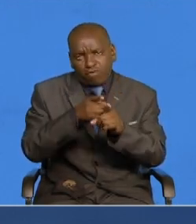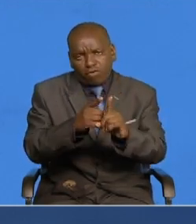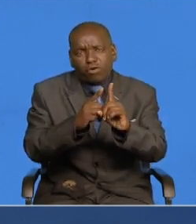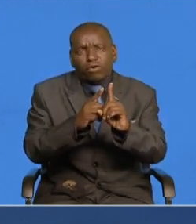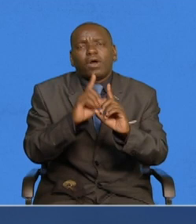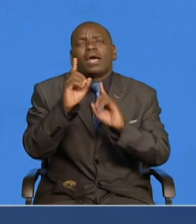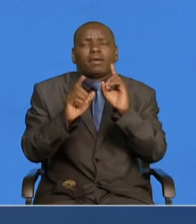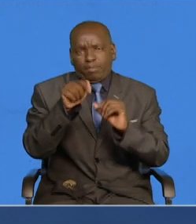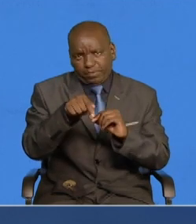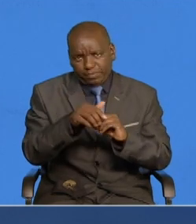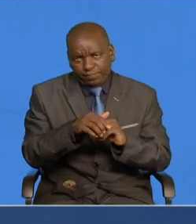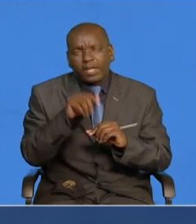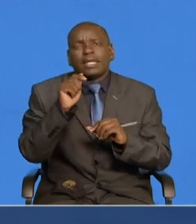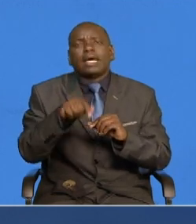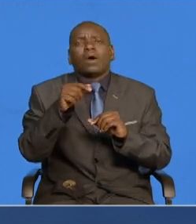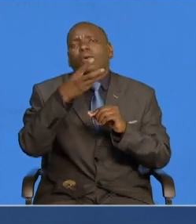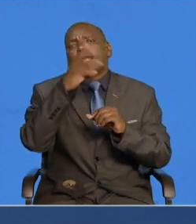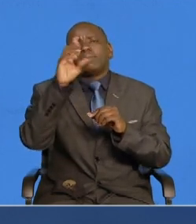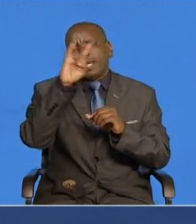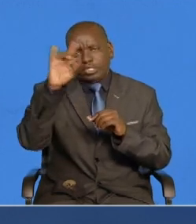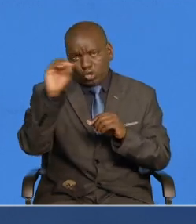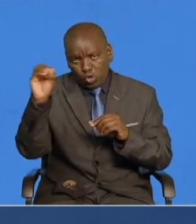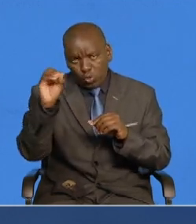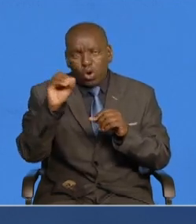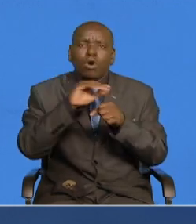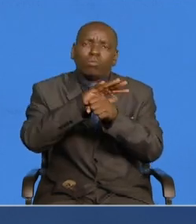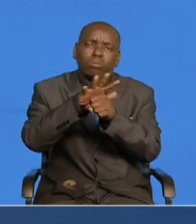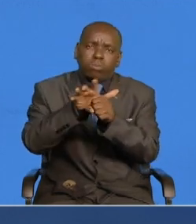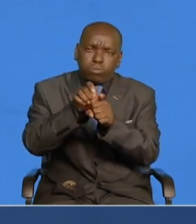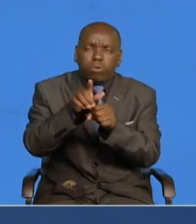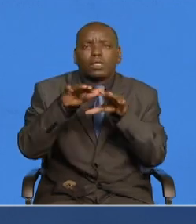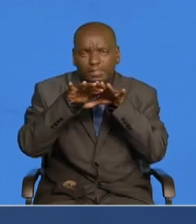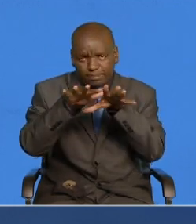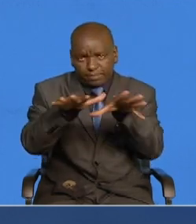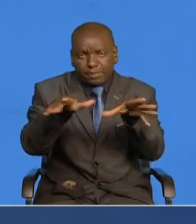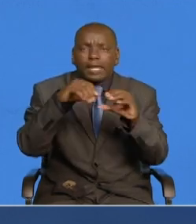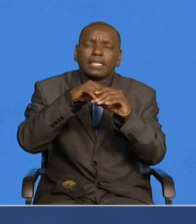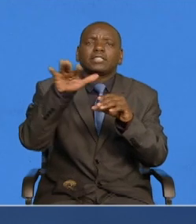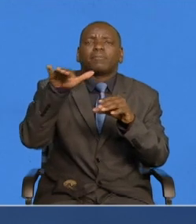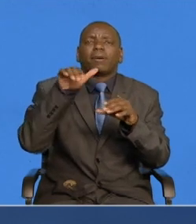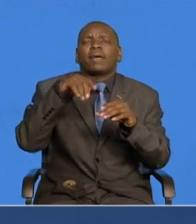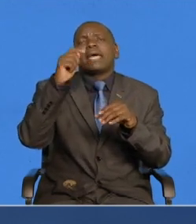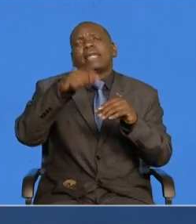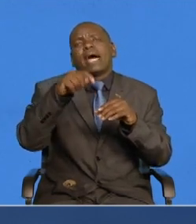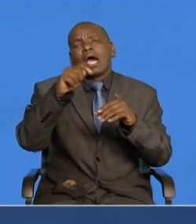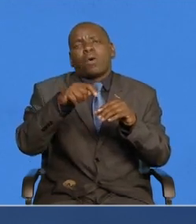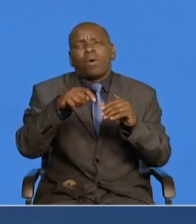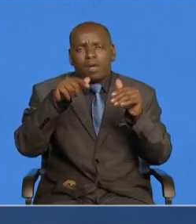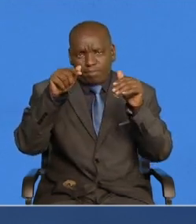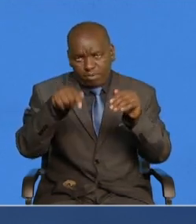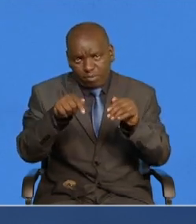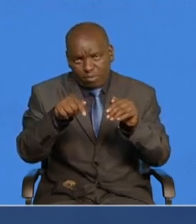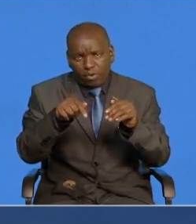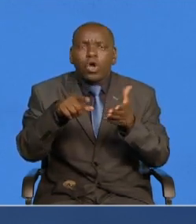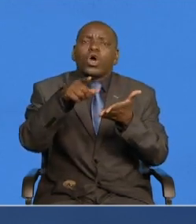and adopt. According to WHO, COVID-19 transmission in Zimbabwe is currently characterized